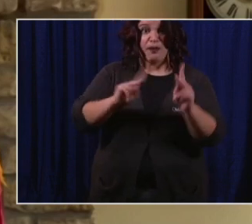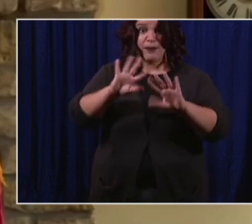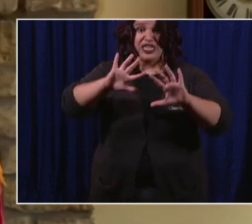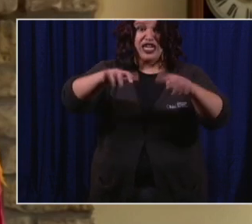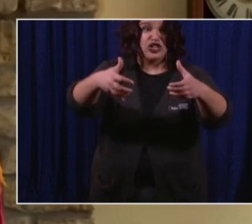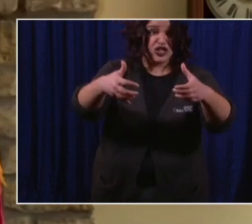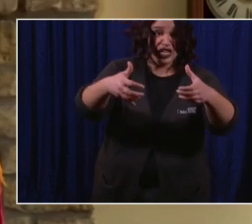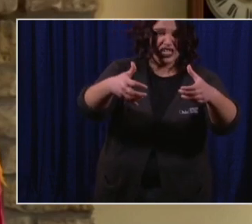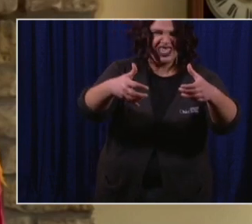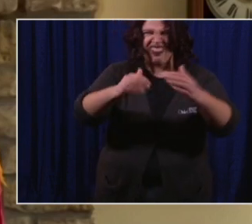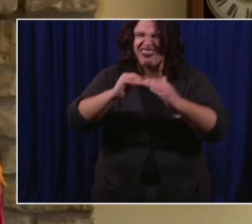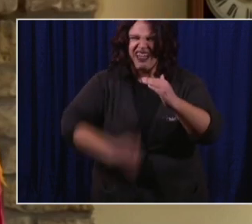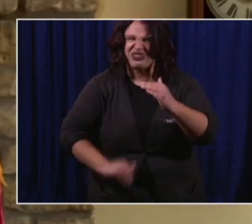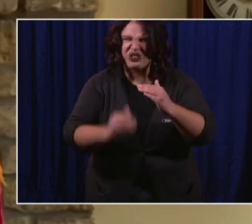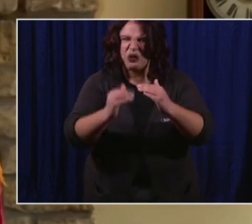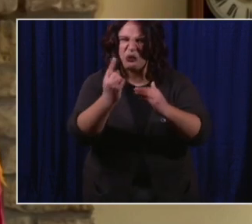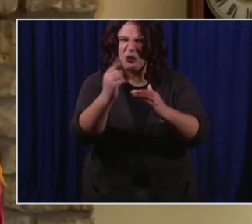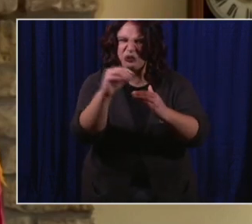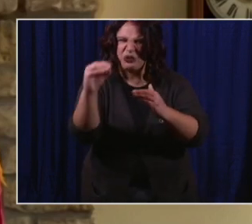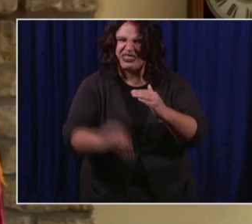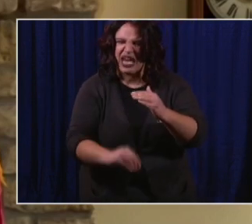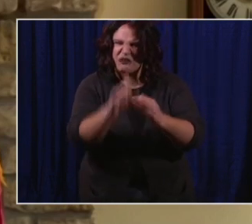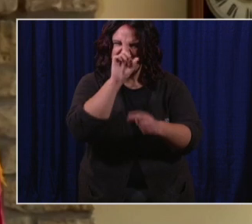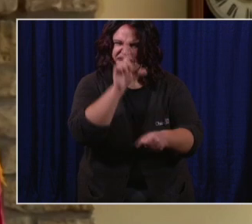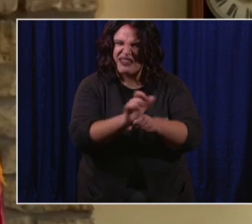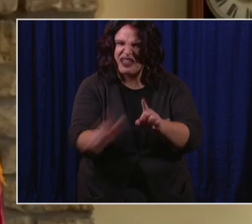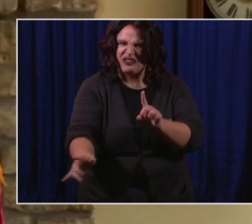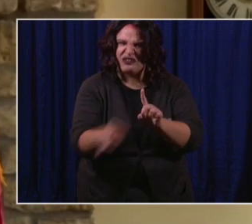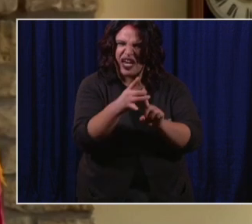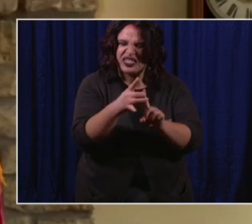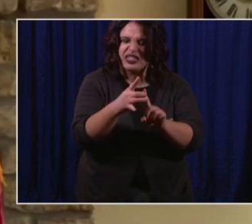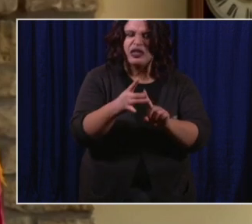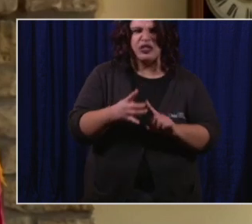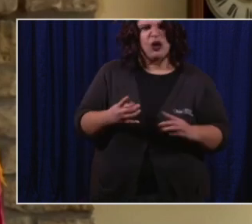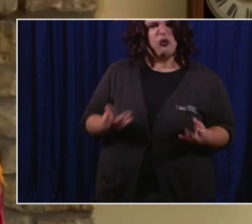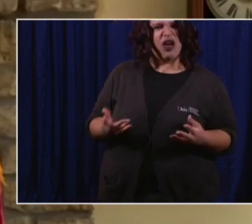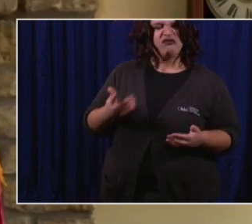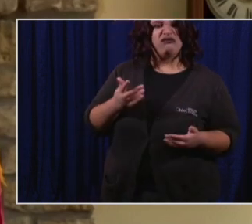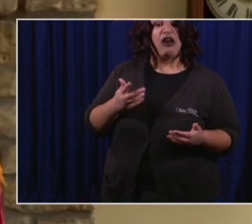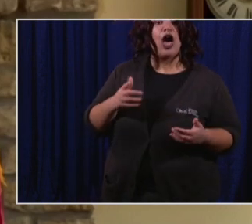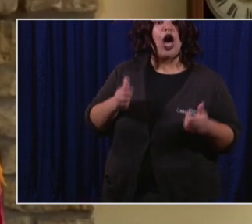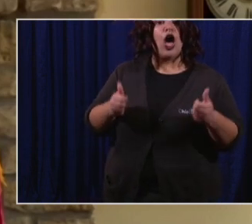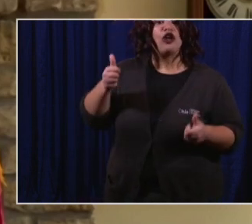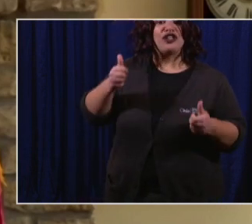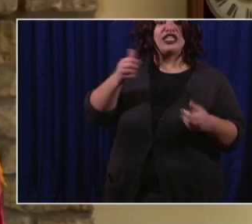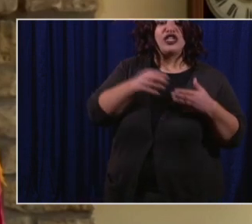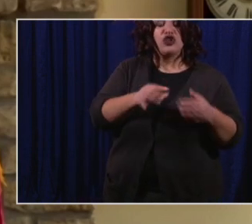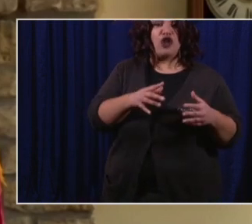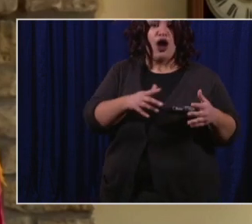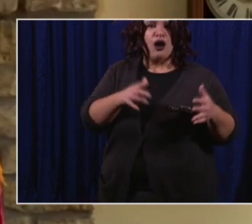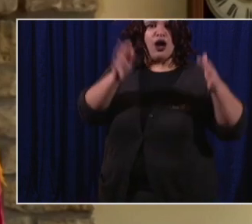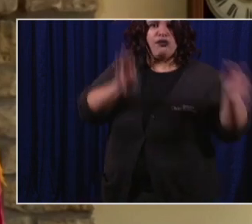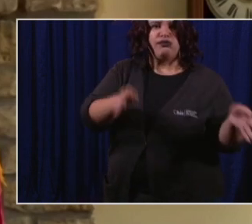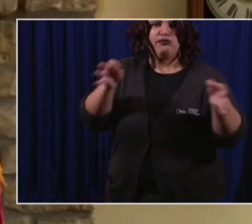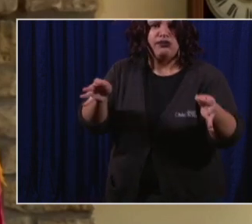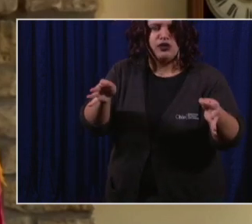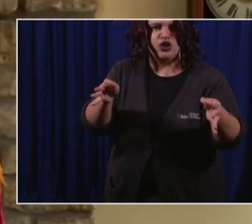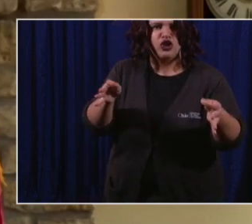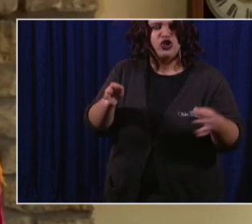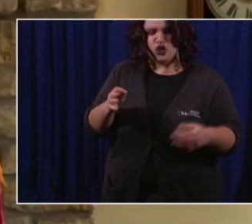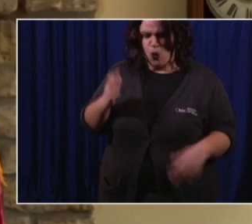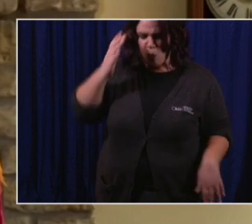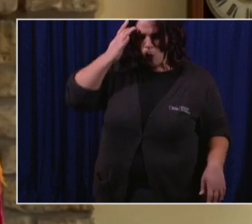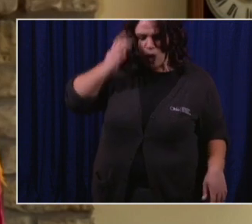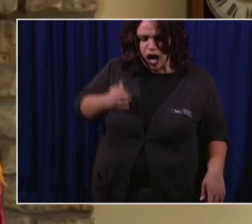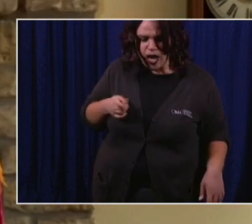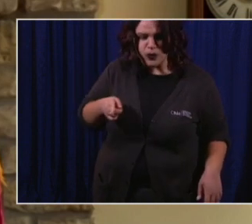said the advisory system was made for local leaders to make decisions, and it appears that's also what you said today. So, Governor, why was the high school golfer denied